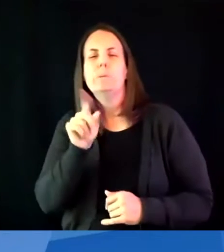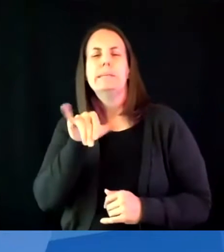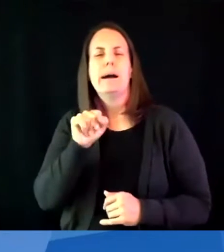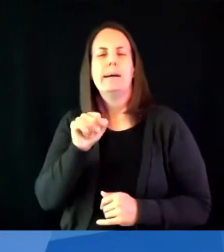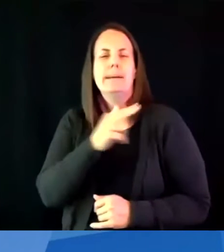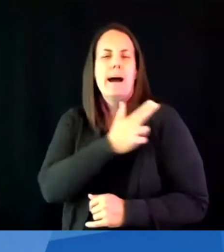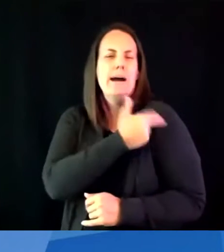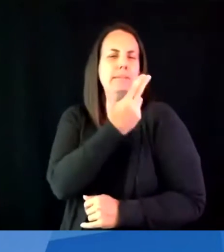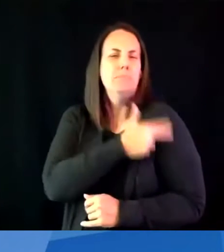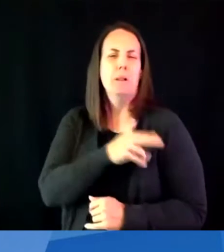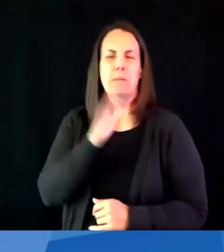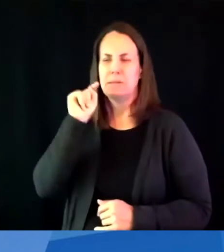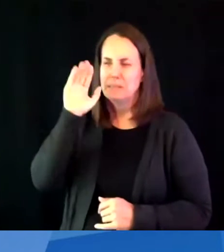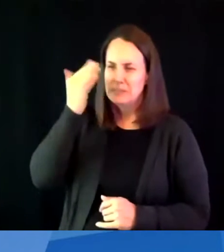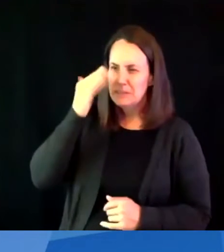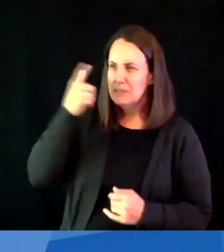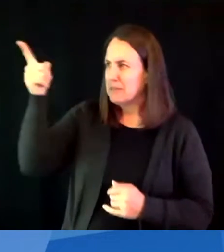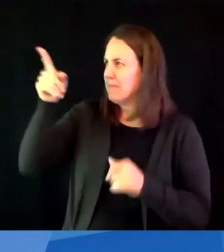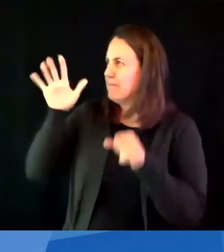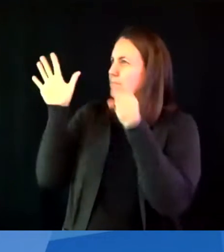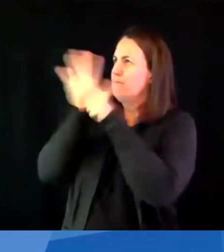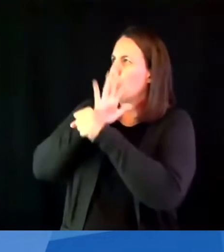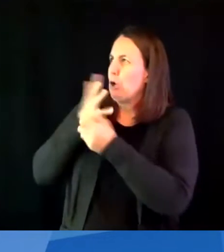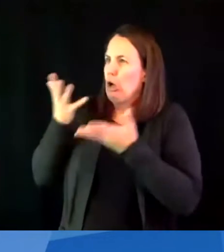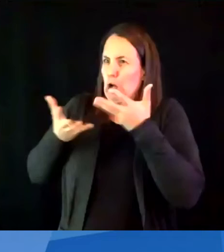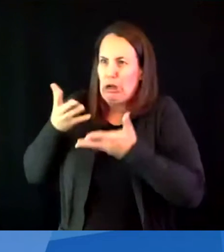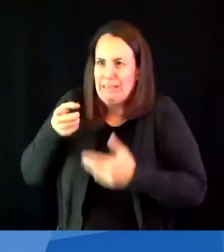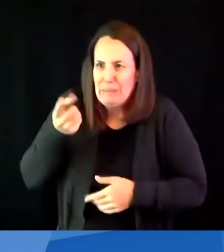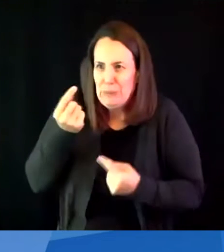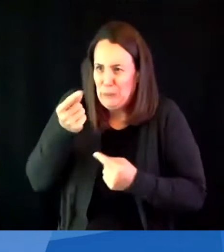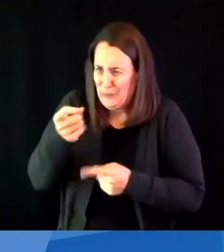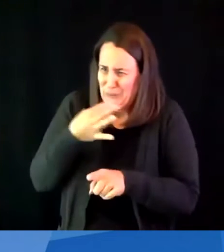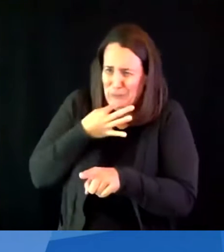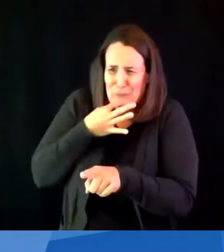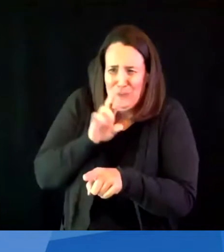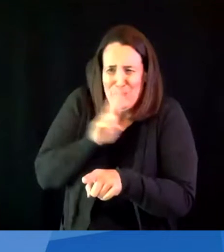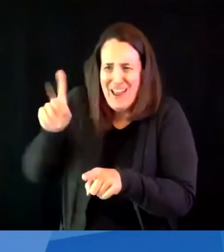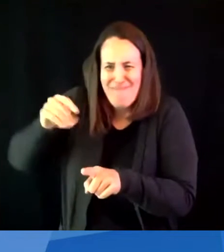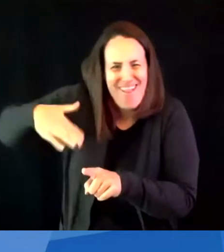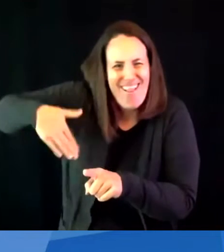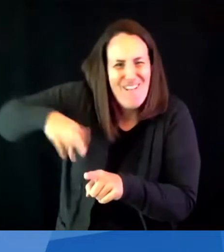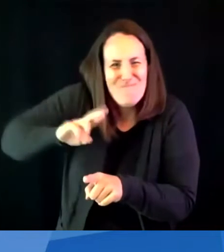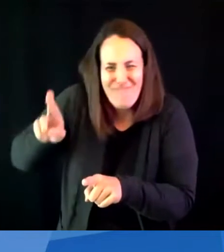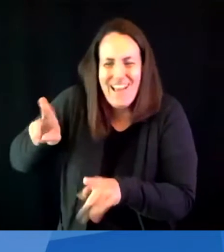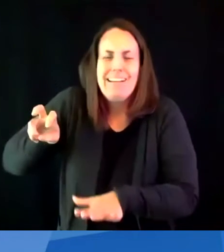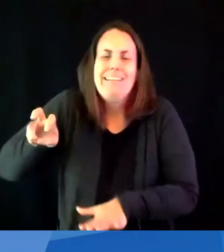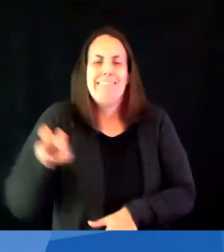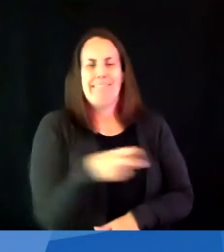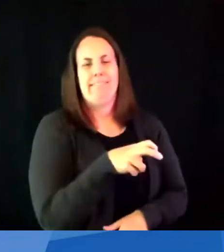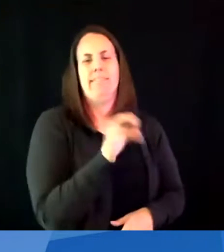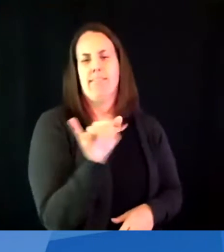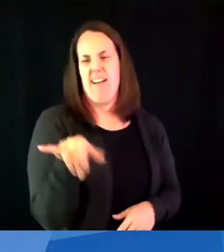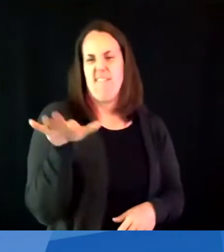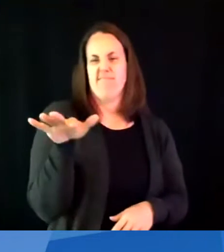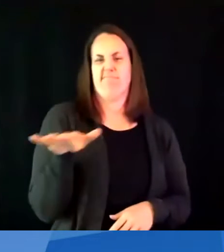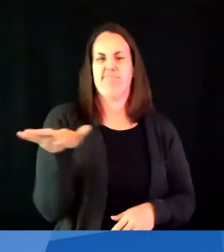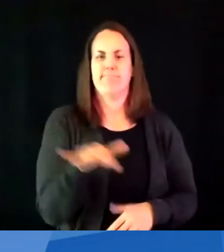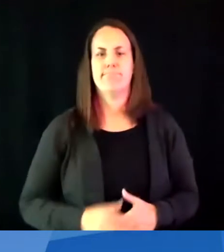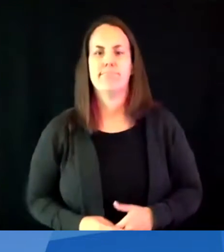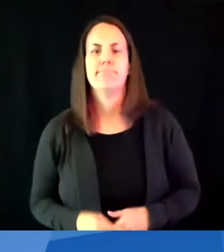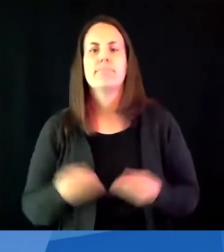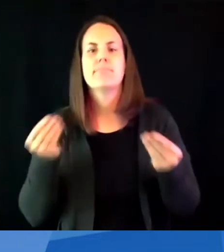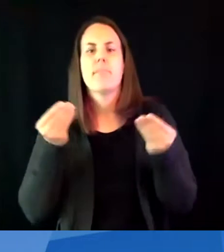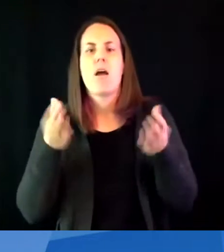Okay, thank you for that. Now, Katie Anderson, WBAY in Green Bay. Katie Anderson.